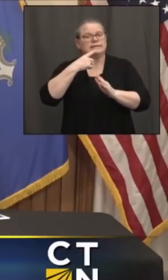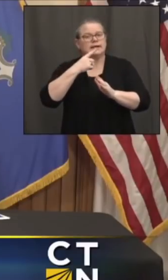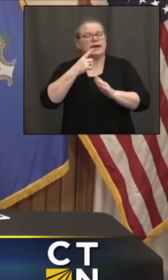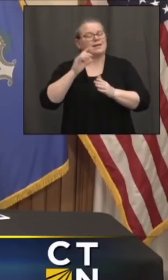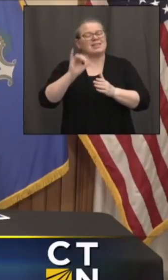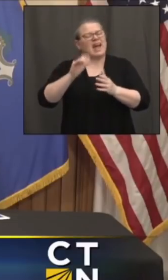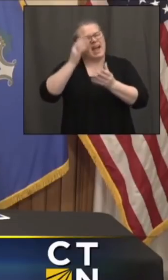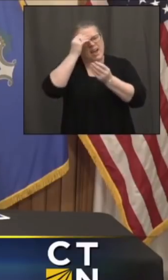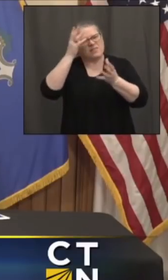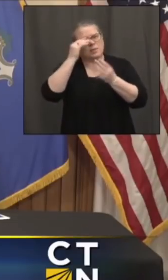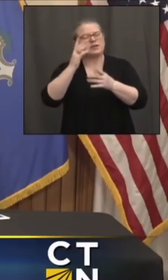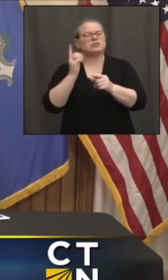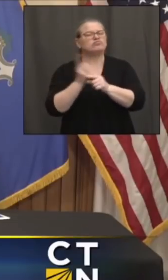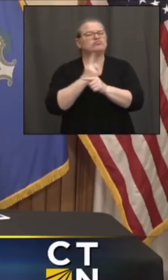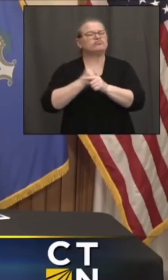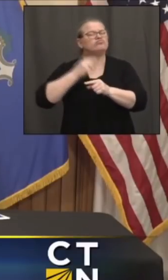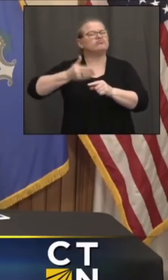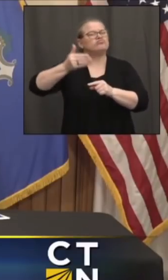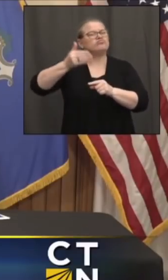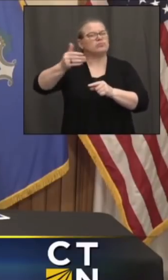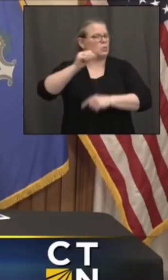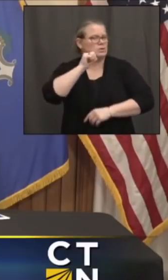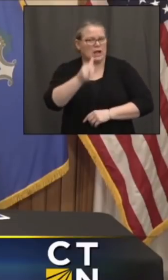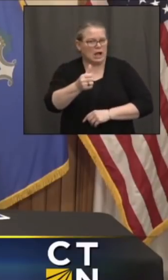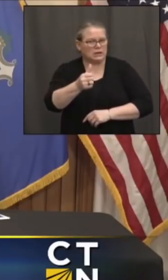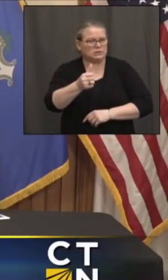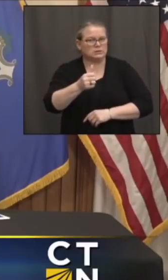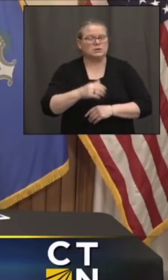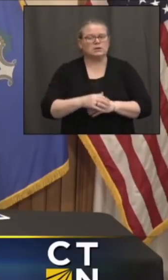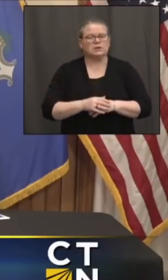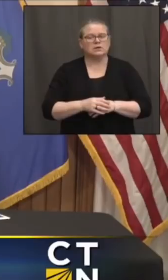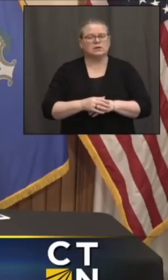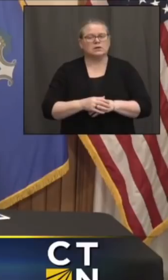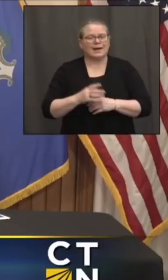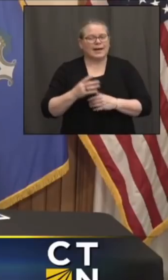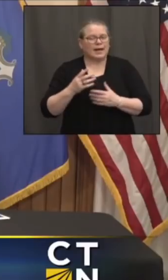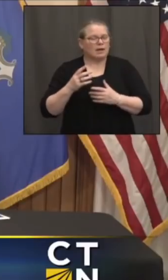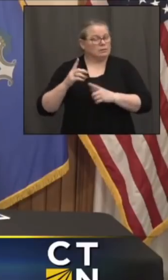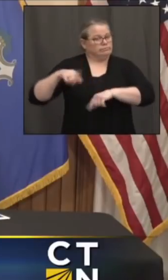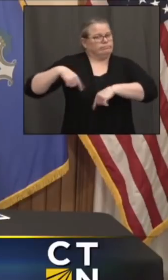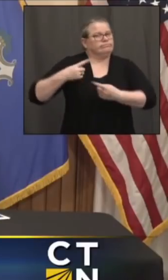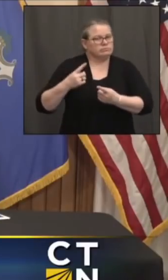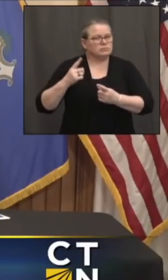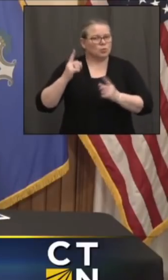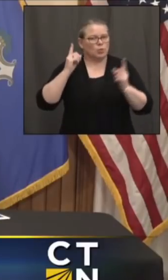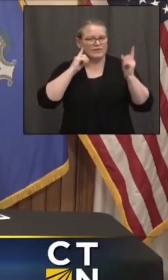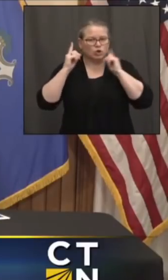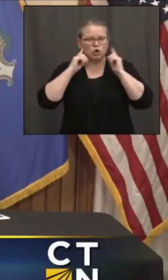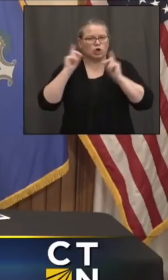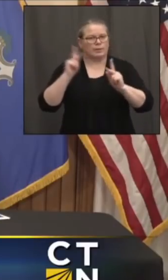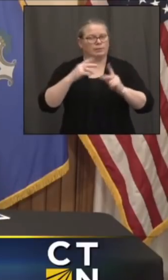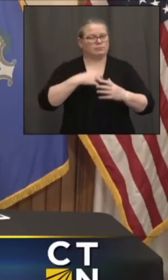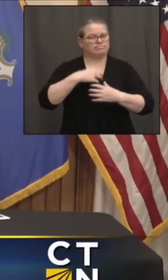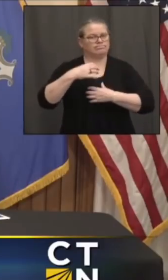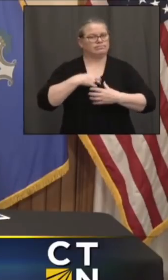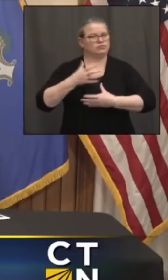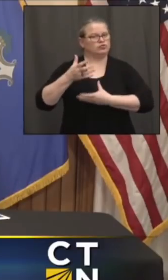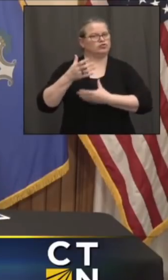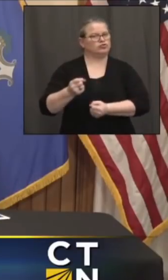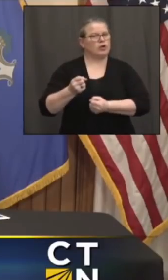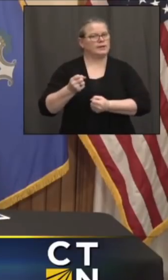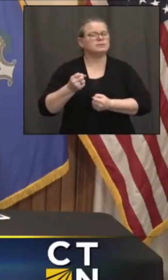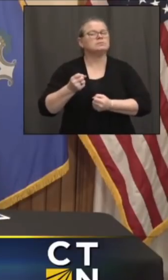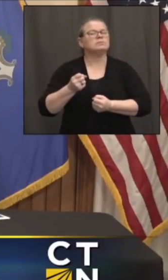and this information could help in letting people know